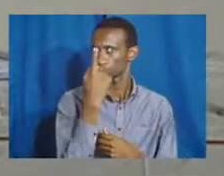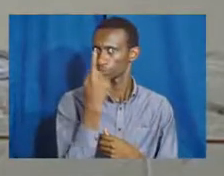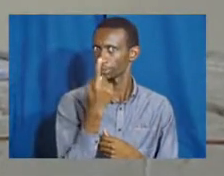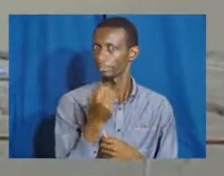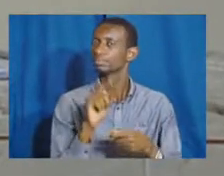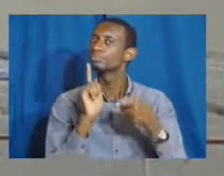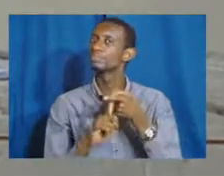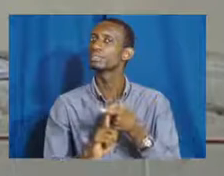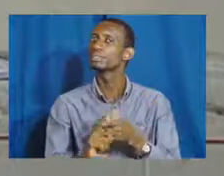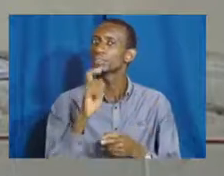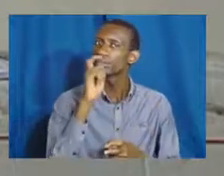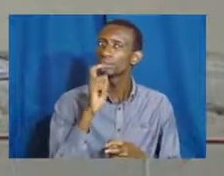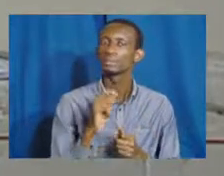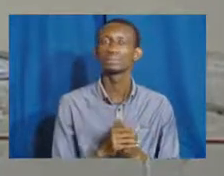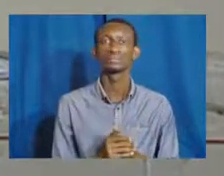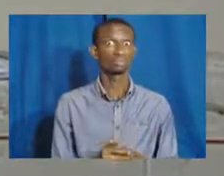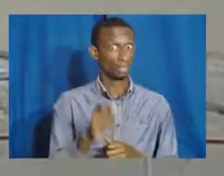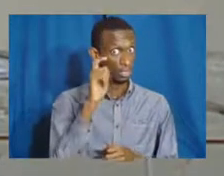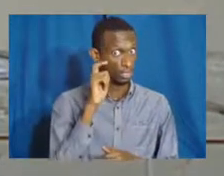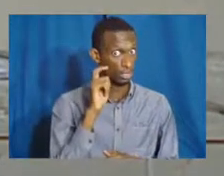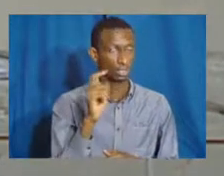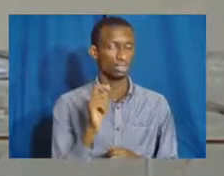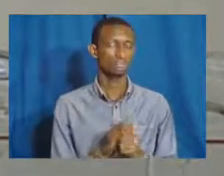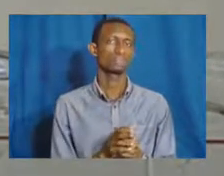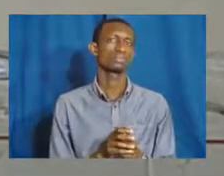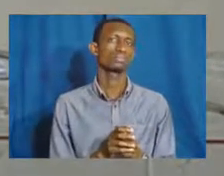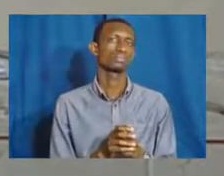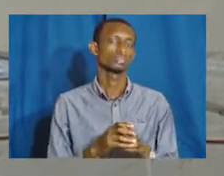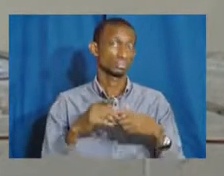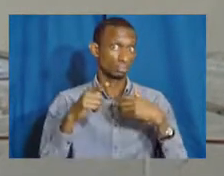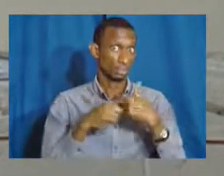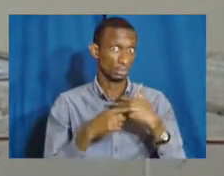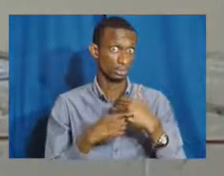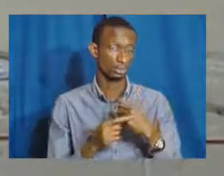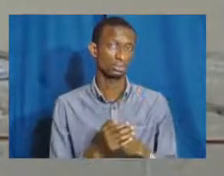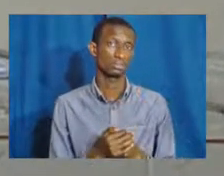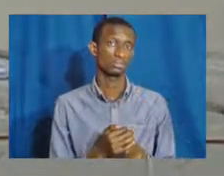X minus square root of 2 plus, no, times x